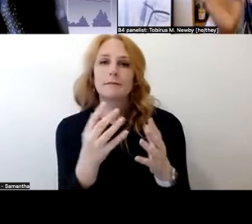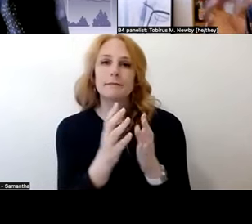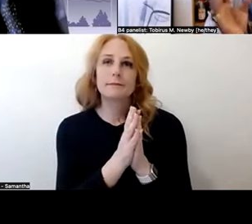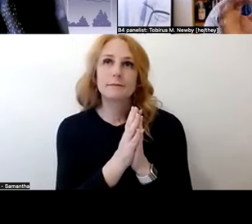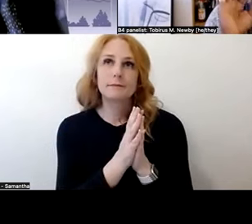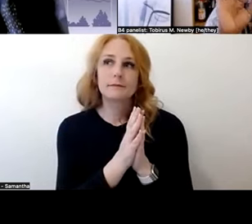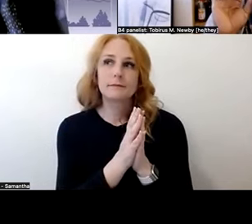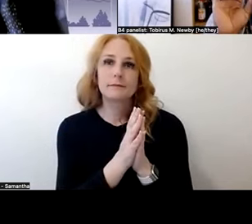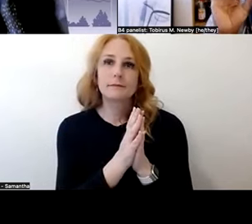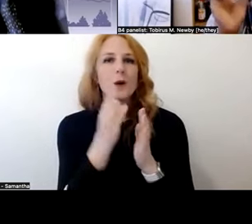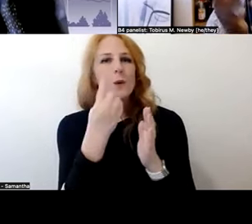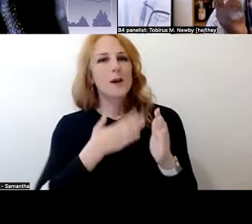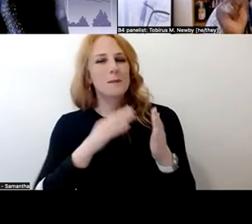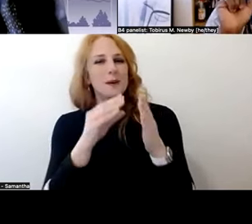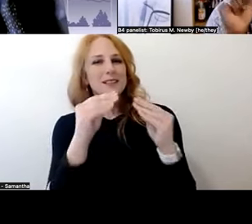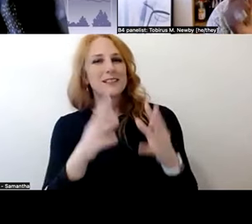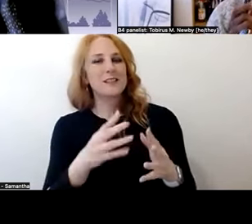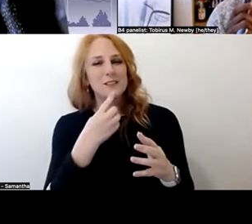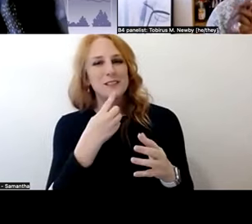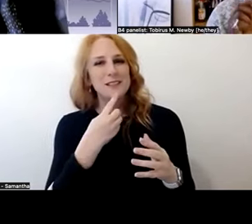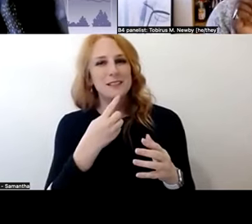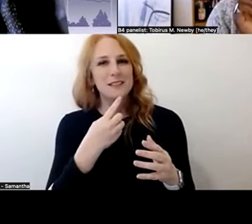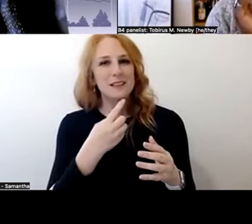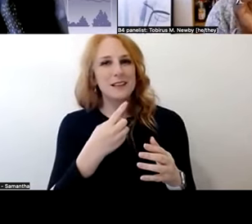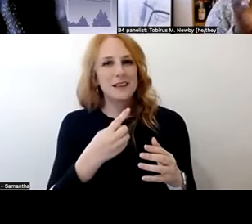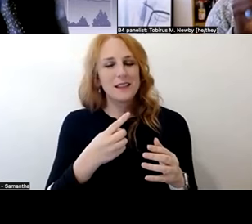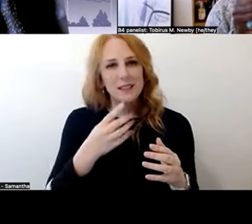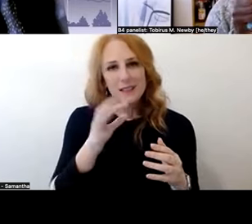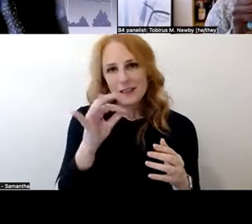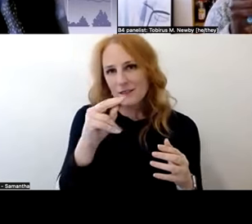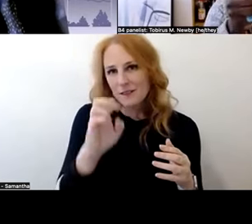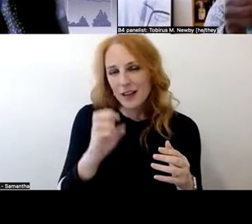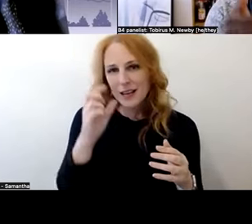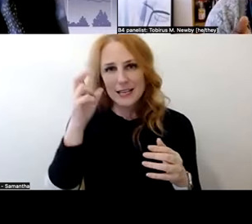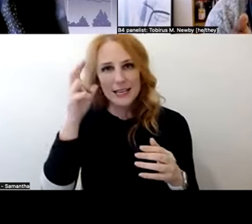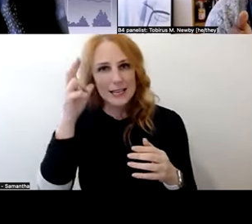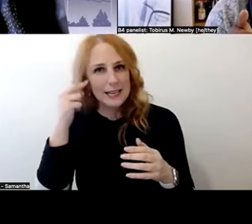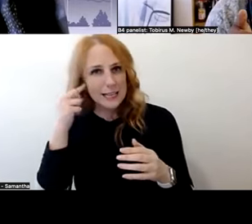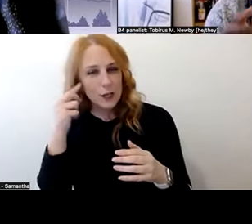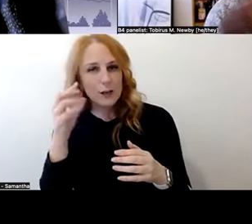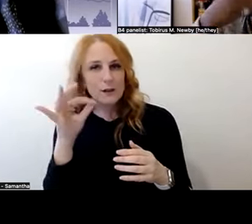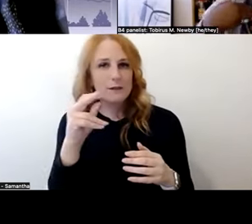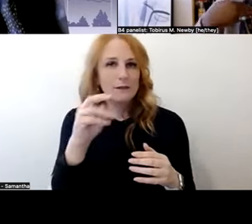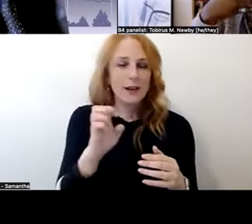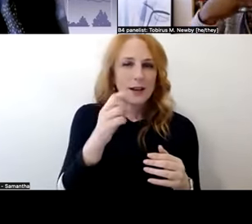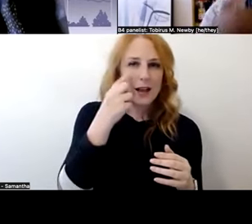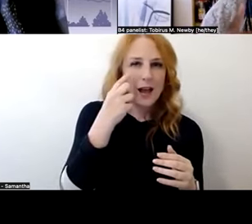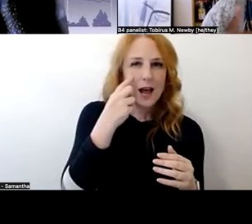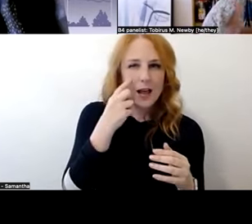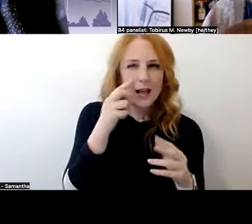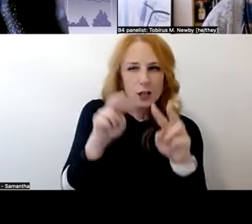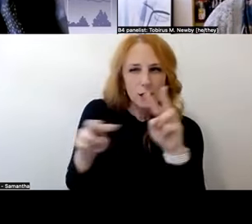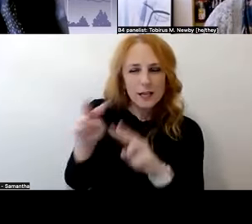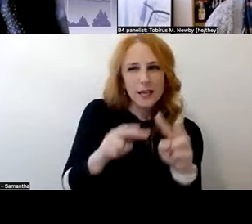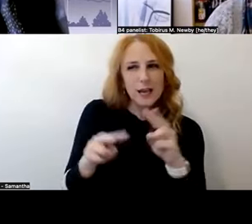and one of my teachers calls it the fine ear and the fine eye. What is being said? What is not being said? What are my own projections